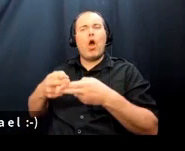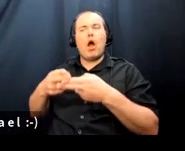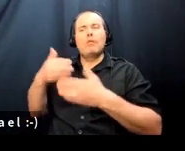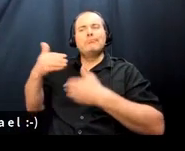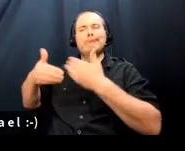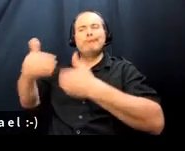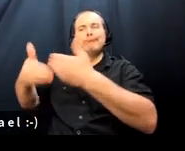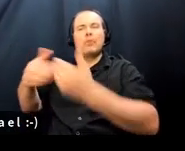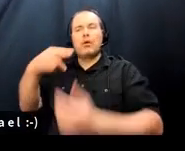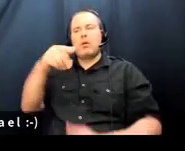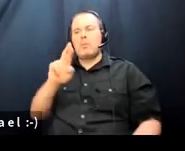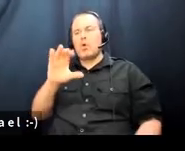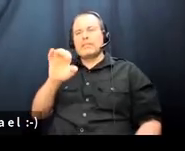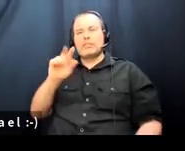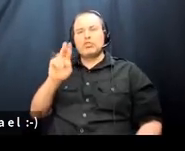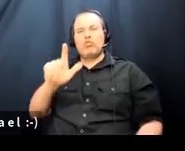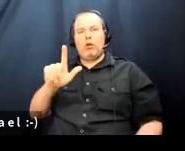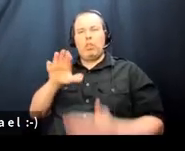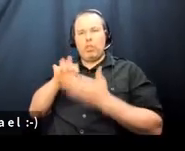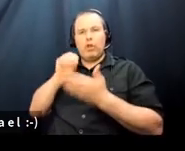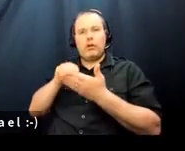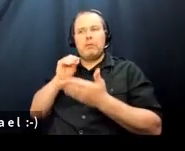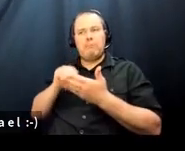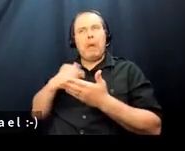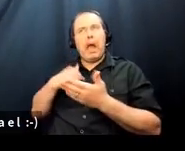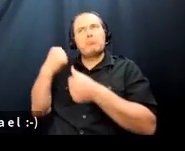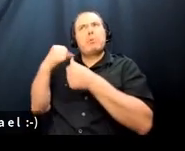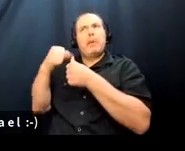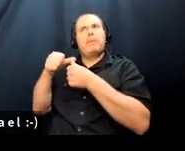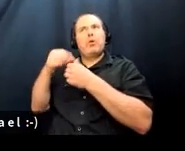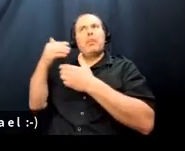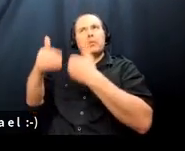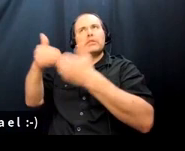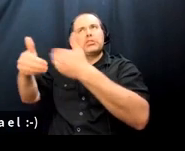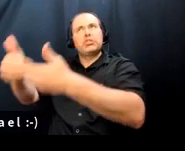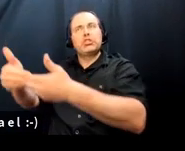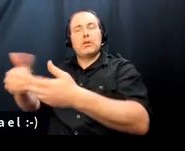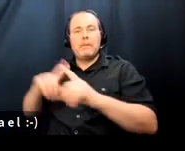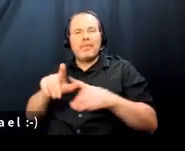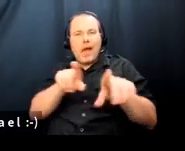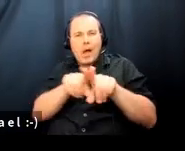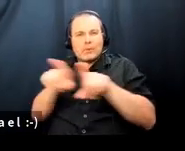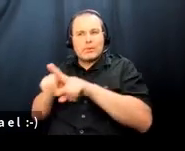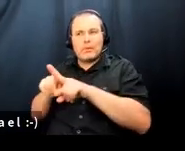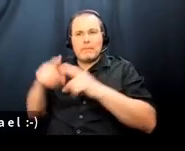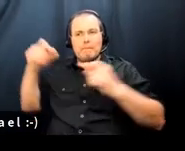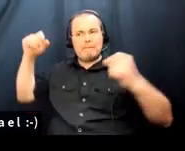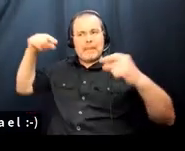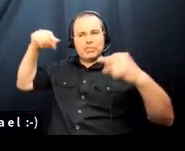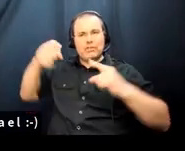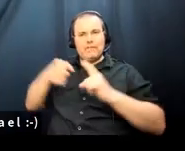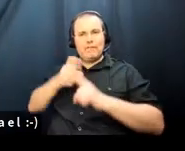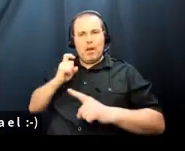the procedure, but that's also messages from your body. It's messages from your muscles.